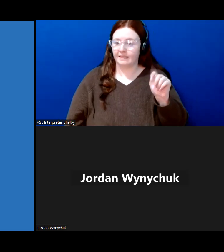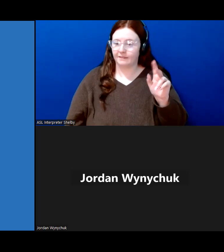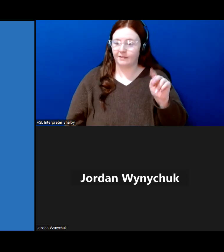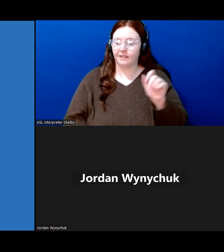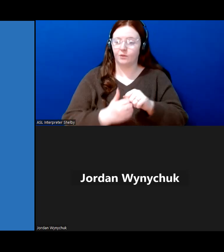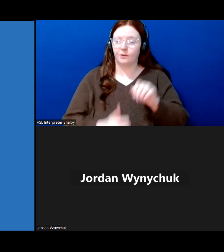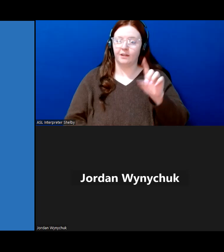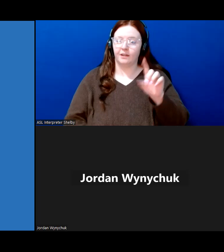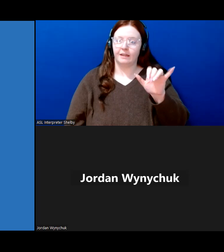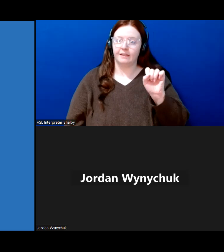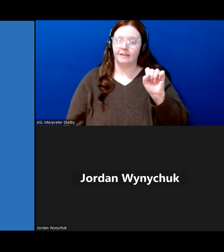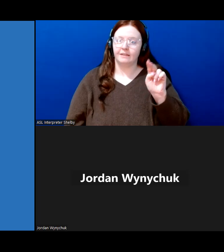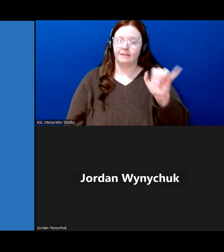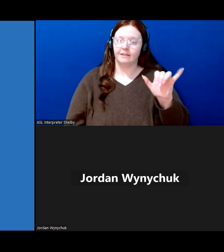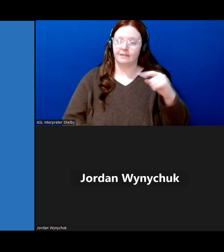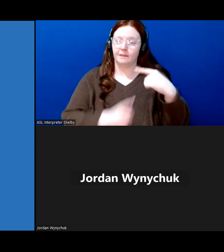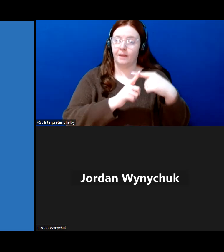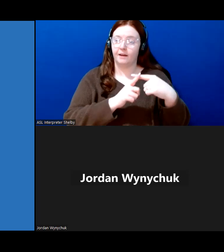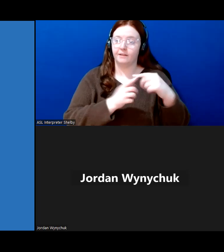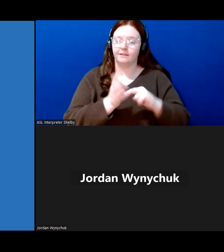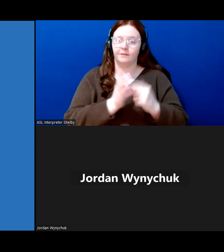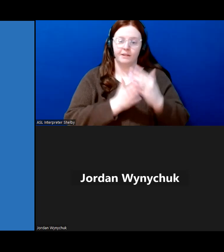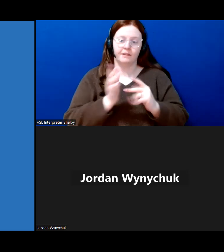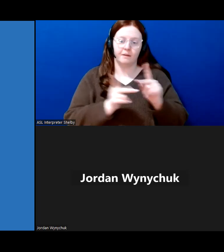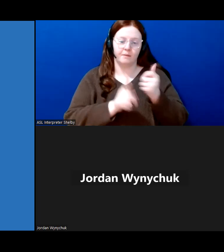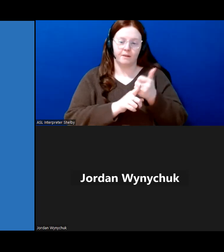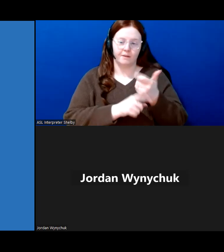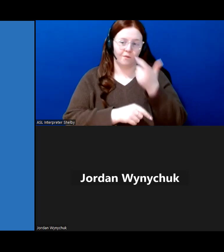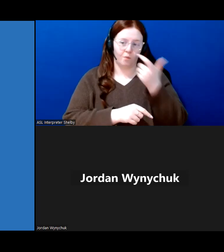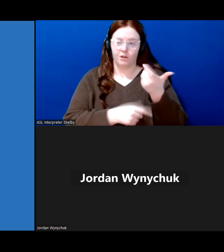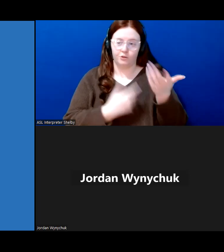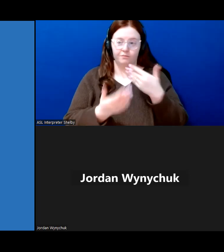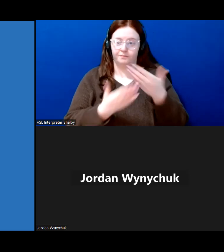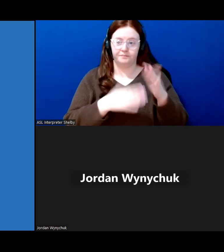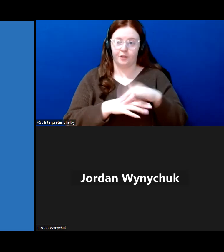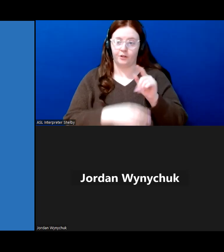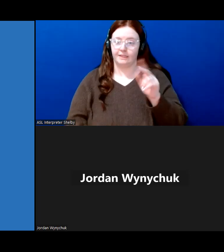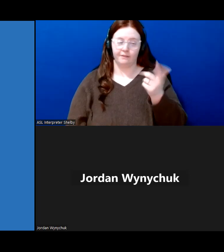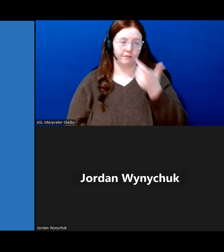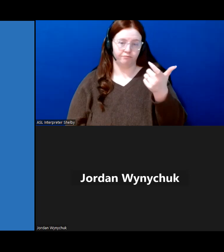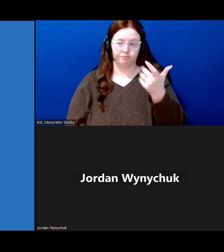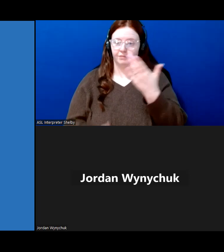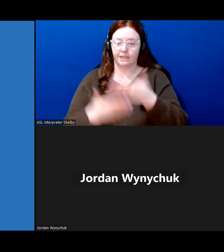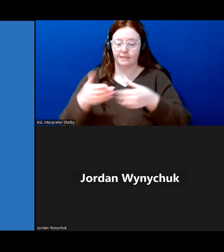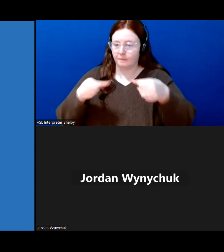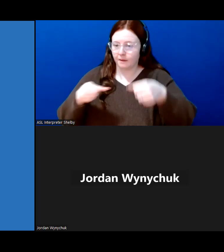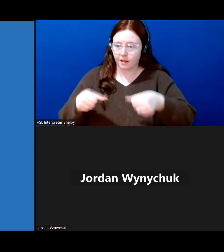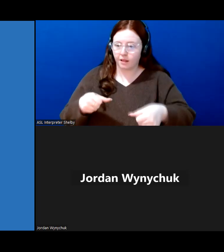Disney Plus. So some folks watched whatever they wanted on TV. Some did